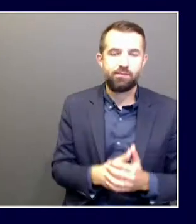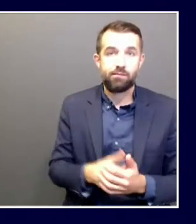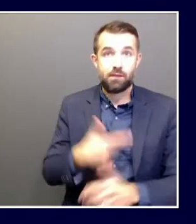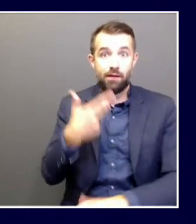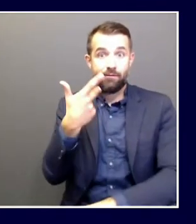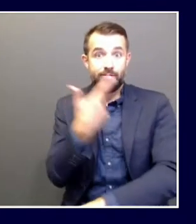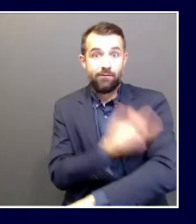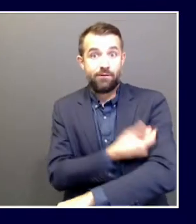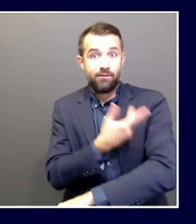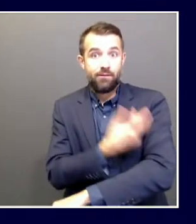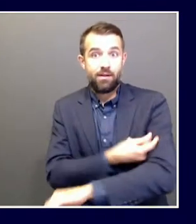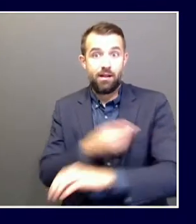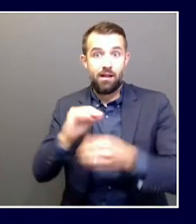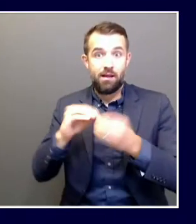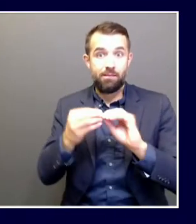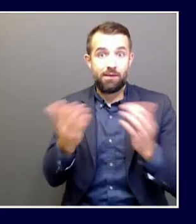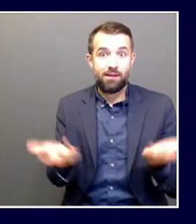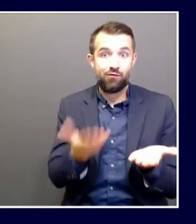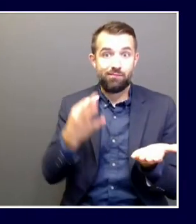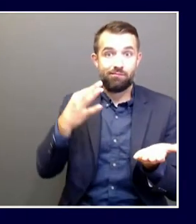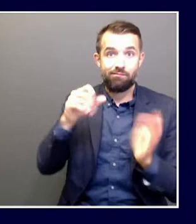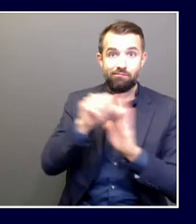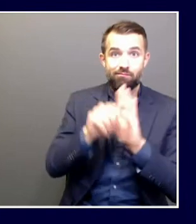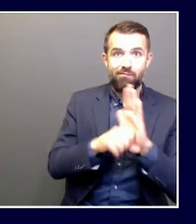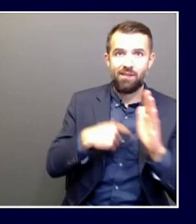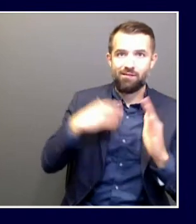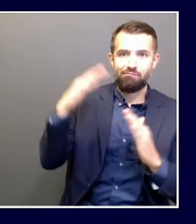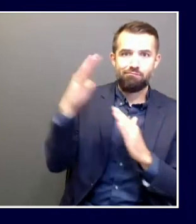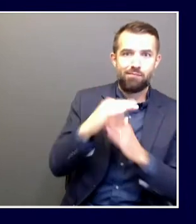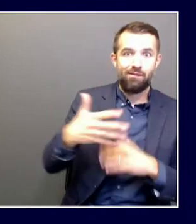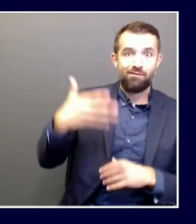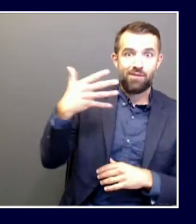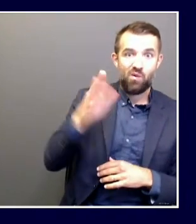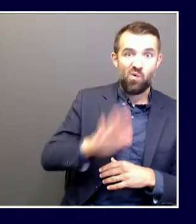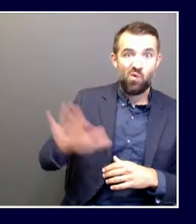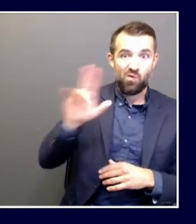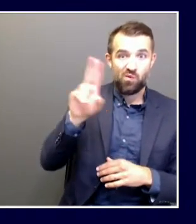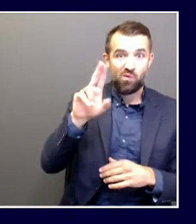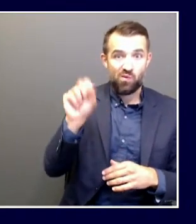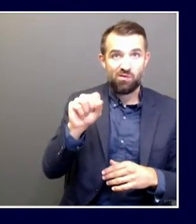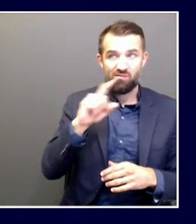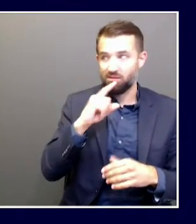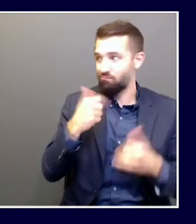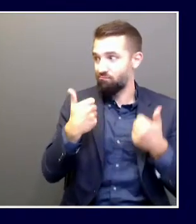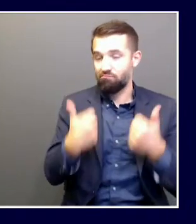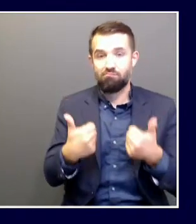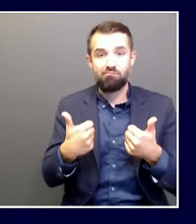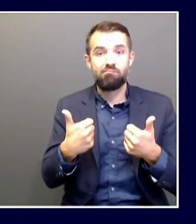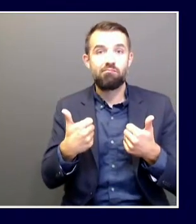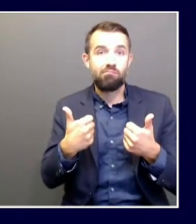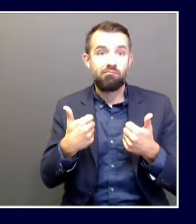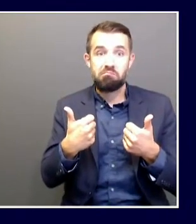one of the top 5 in the US, but the daily caseload keeps